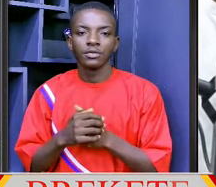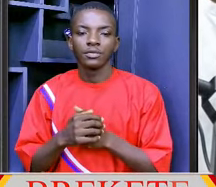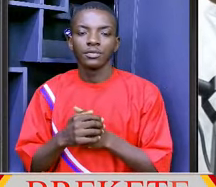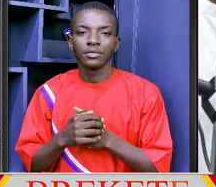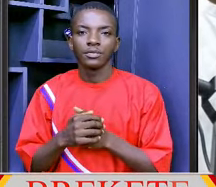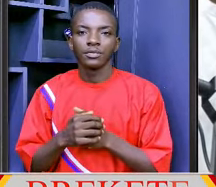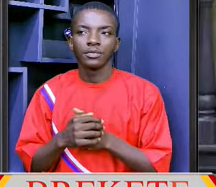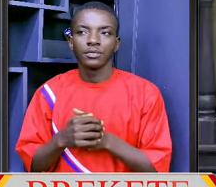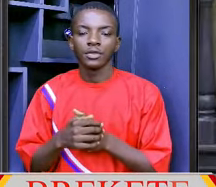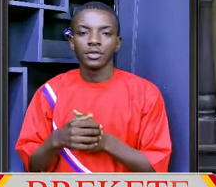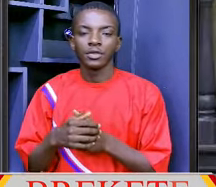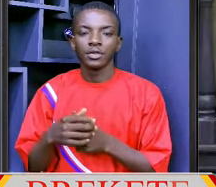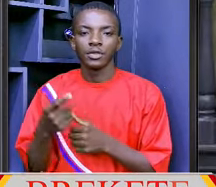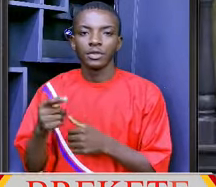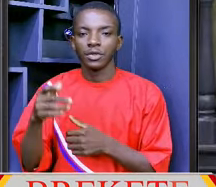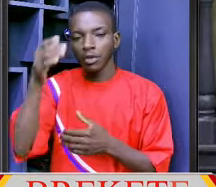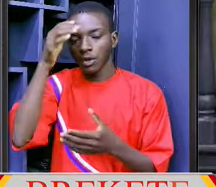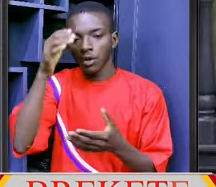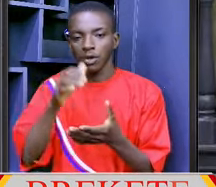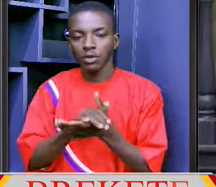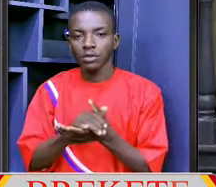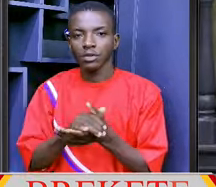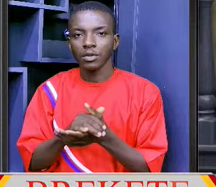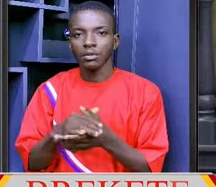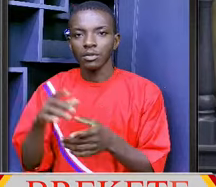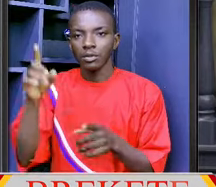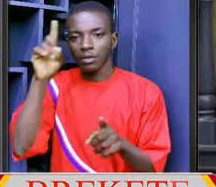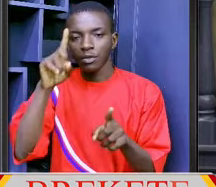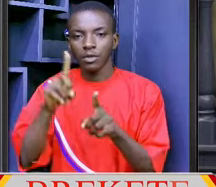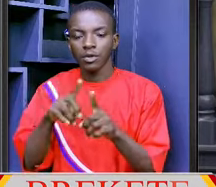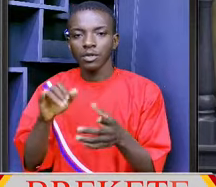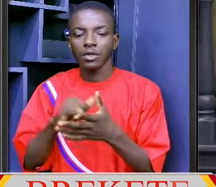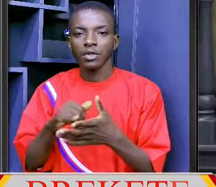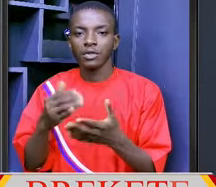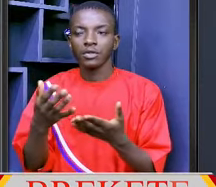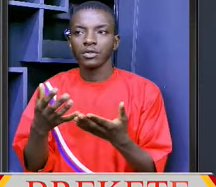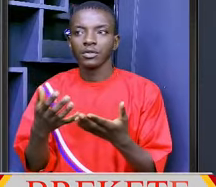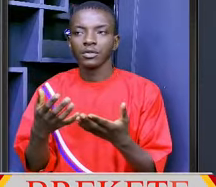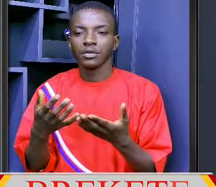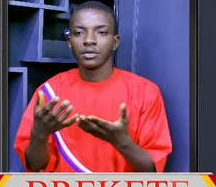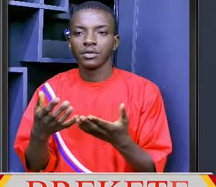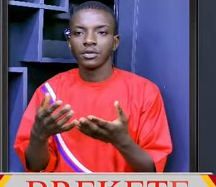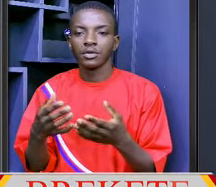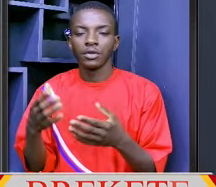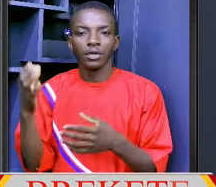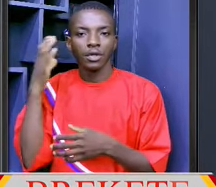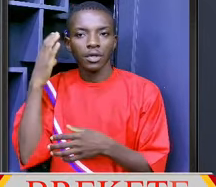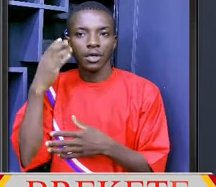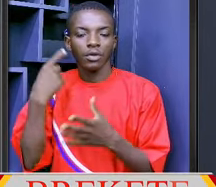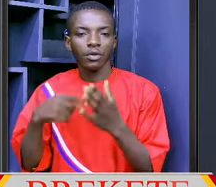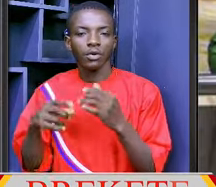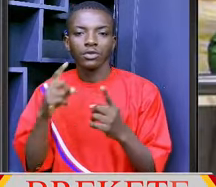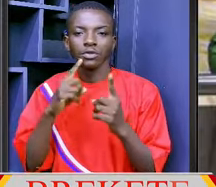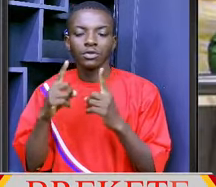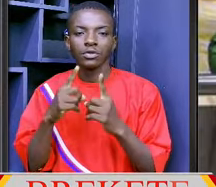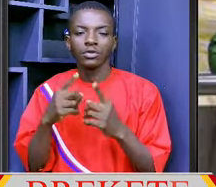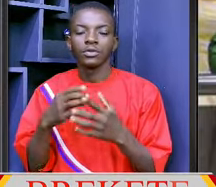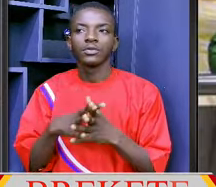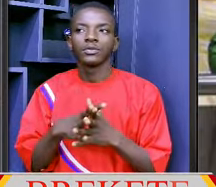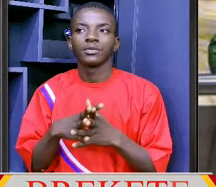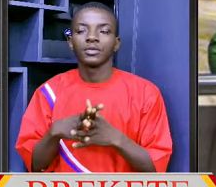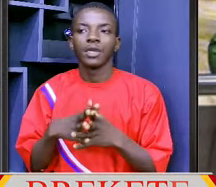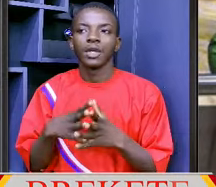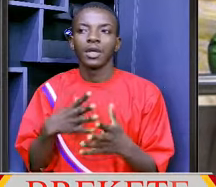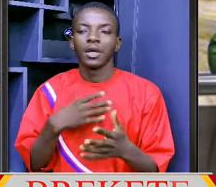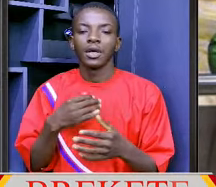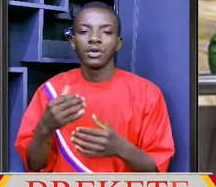The husband senior brother way there for studio we don't hear waiting in get to talk